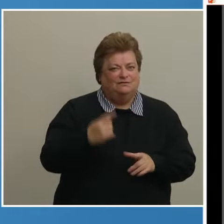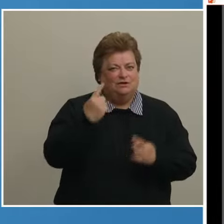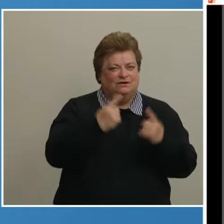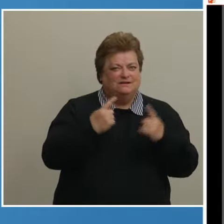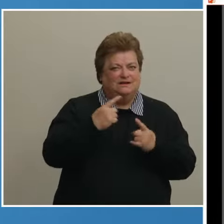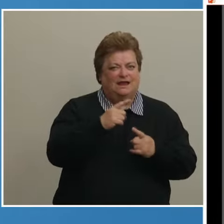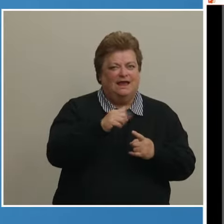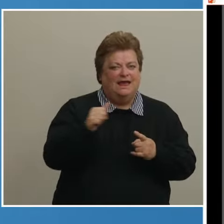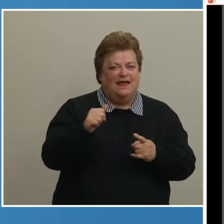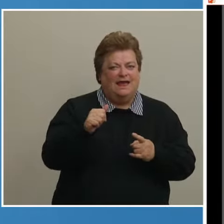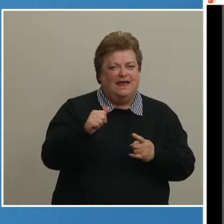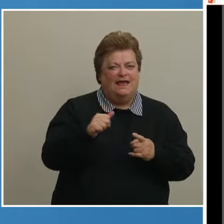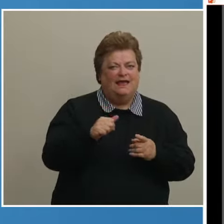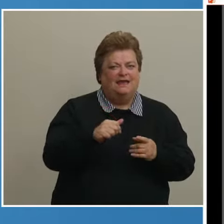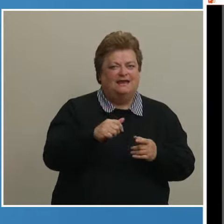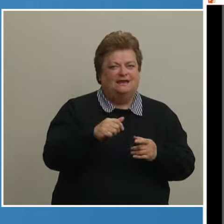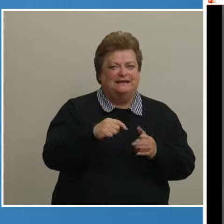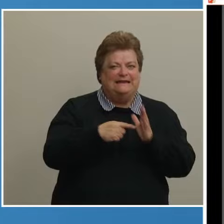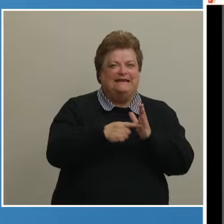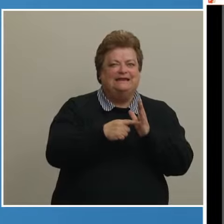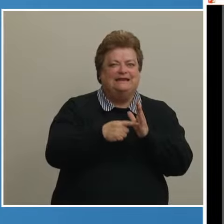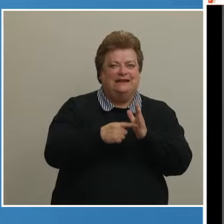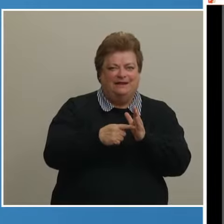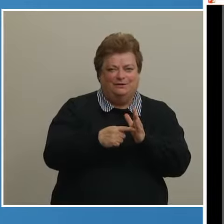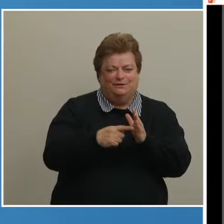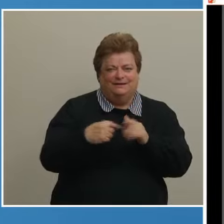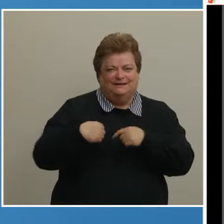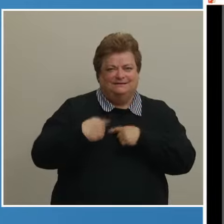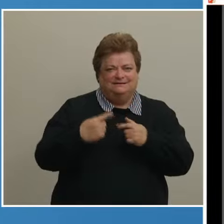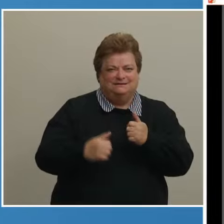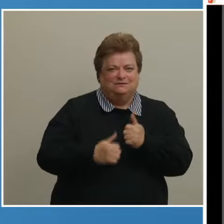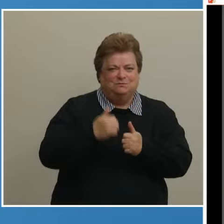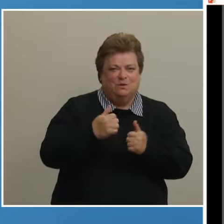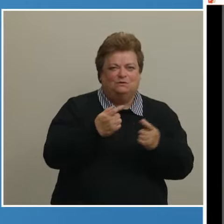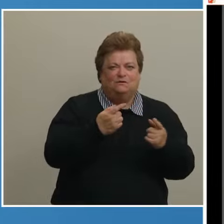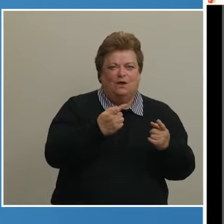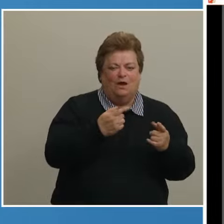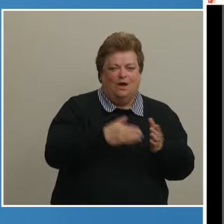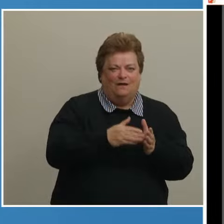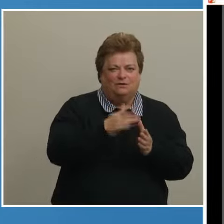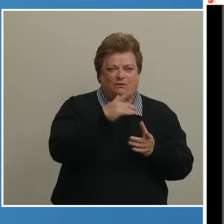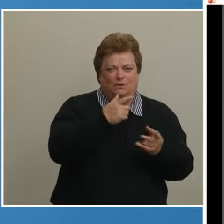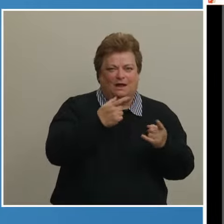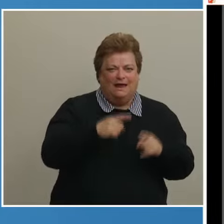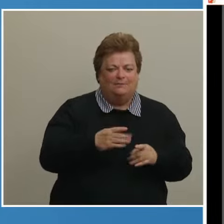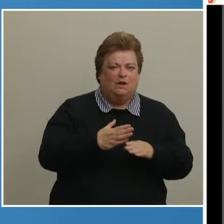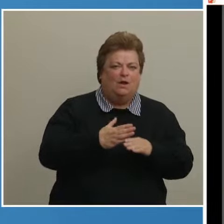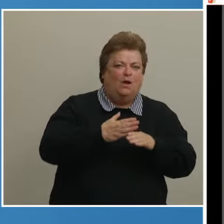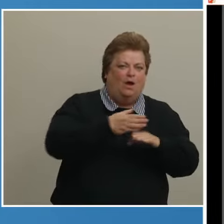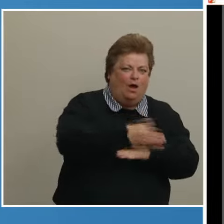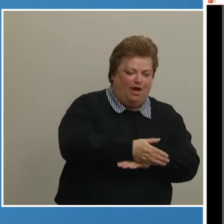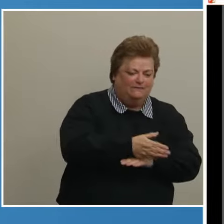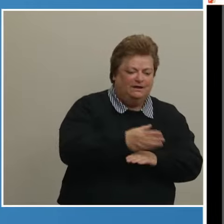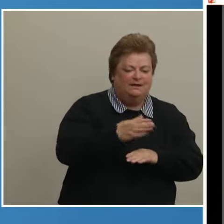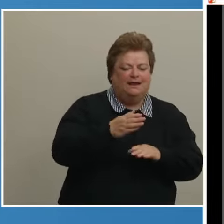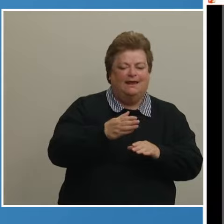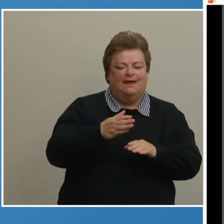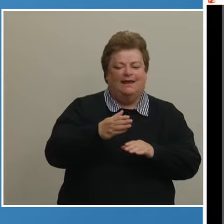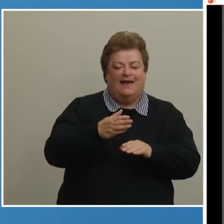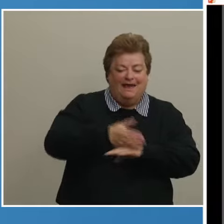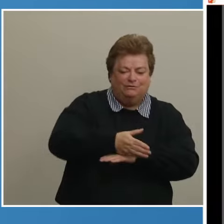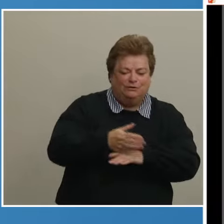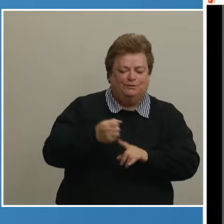considered a trailing indicator since most often occur weeks after the onset of illness